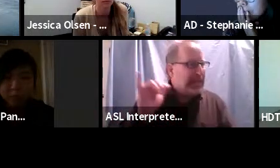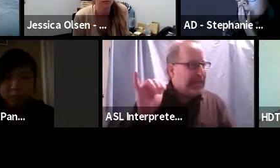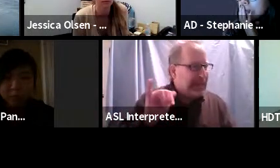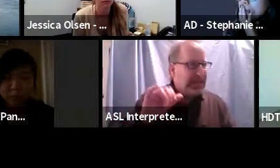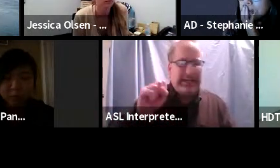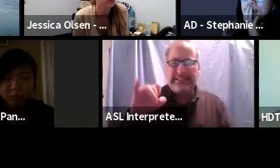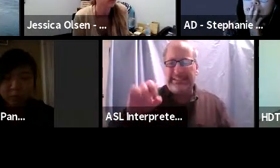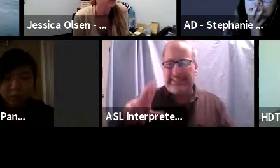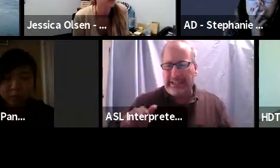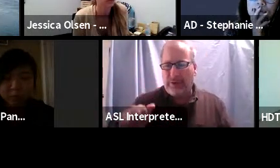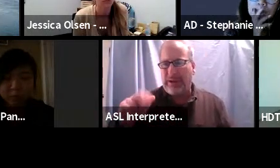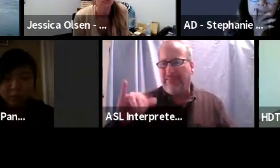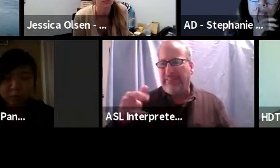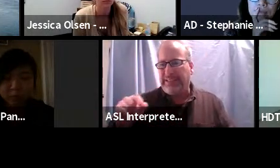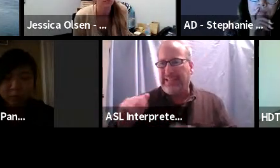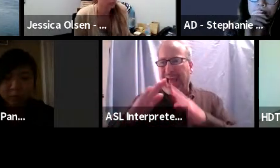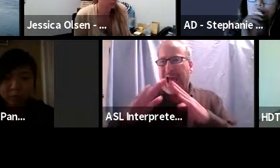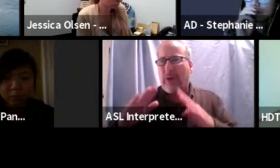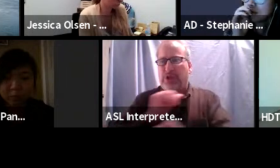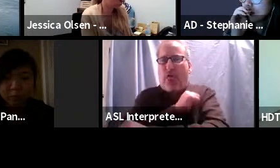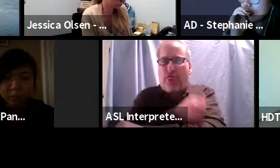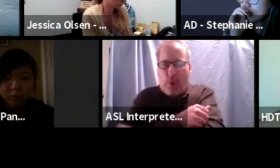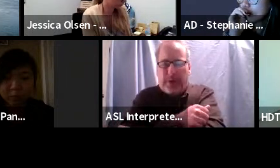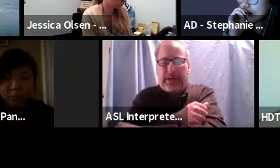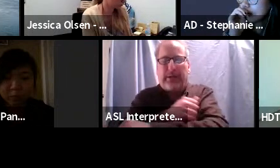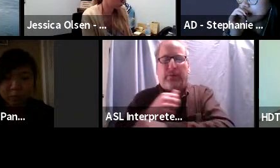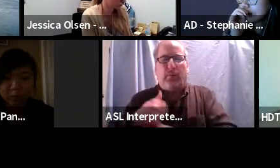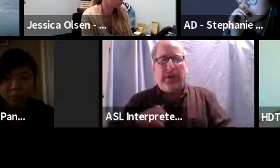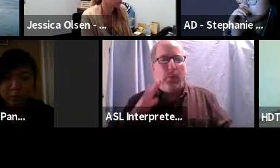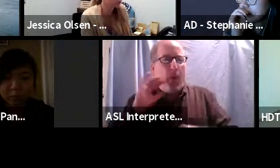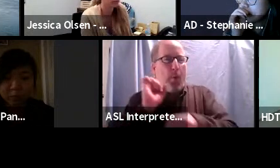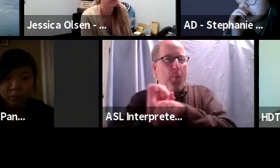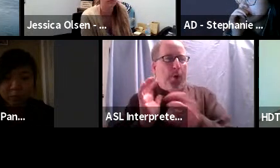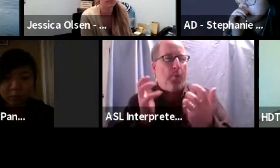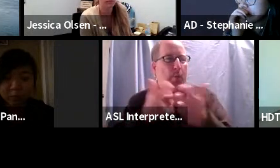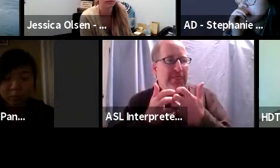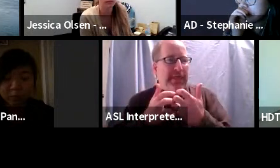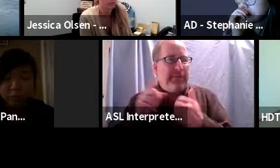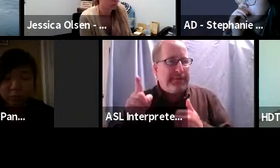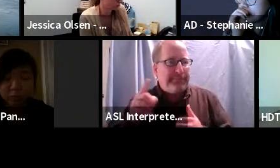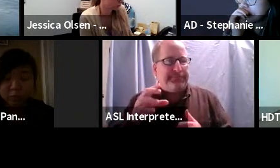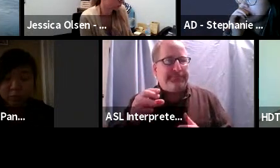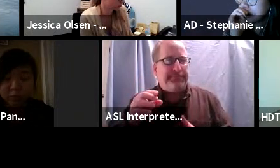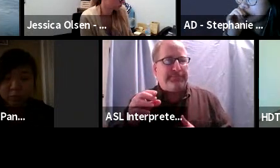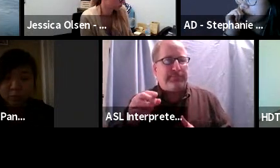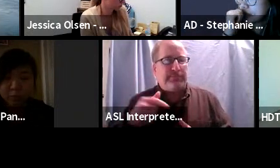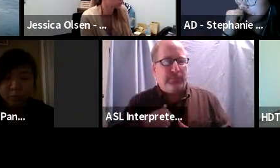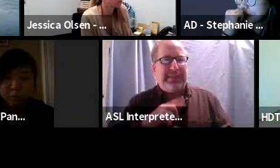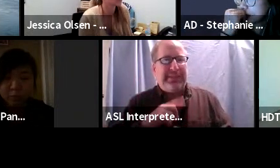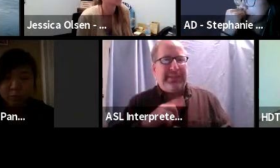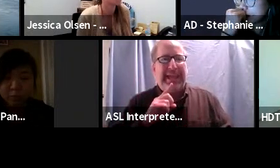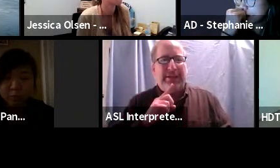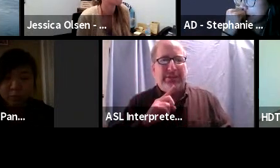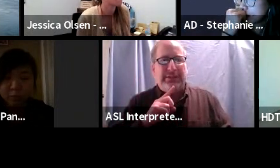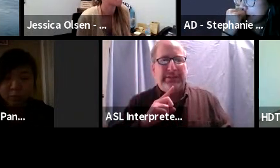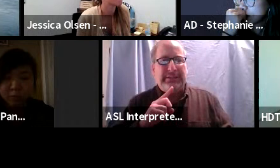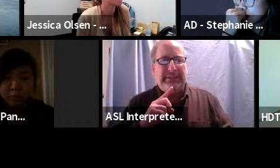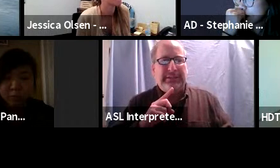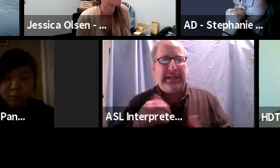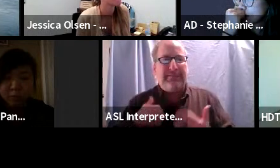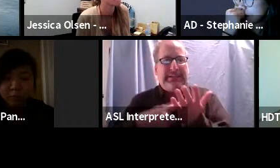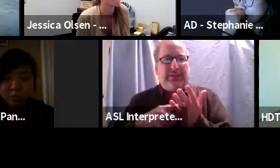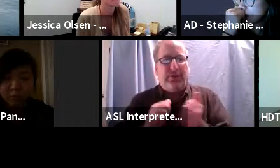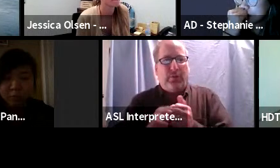Sierra Vista Housing Authority was something that we were going to work with and see. We actually got in discussion